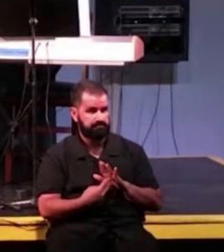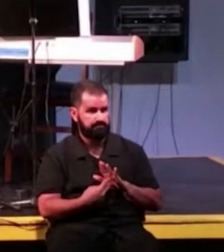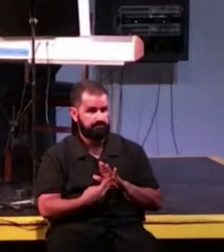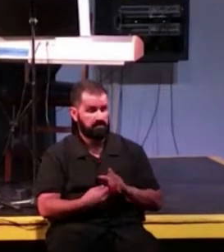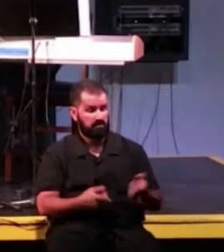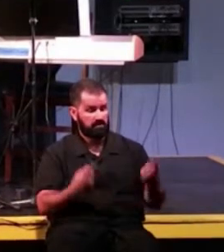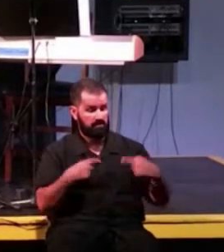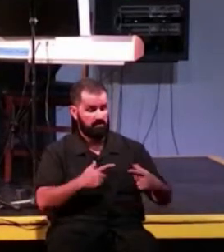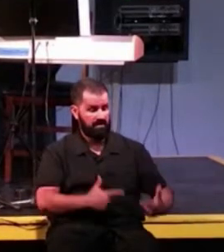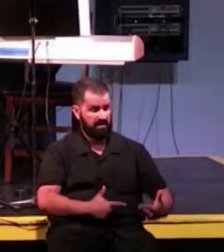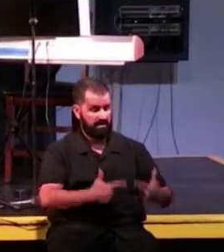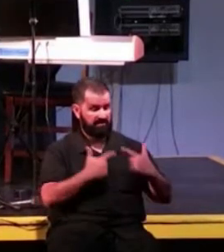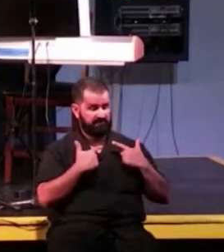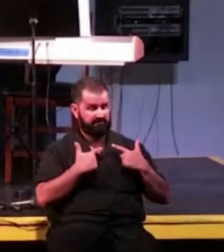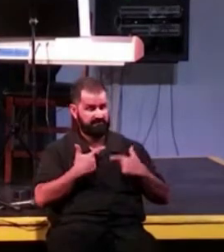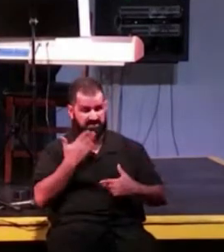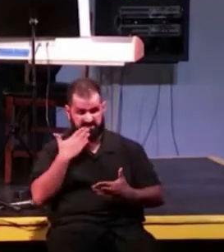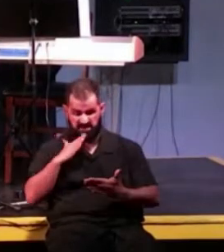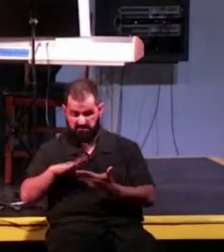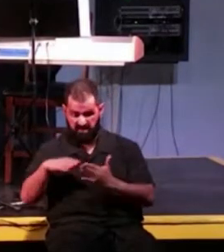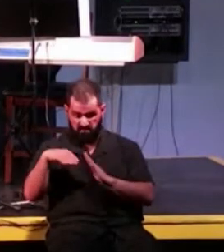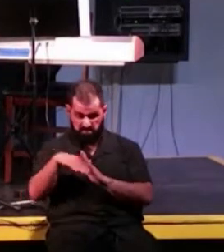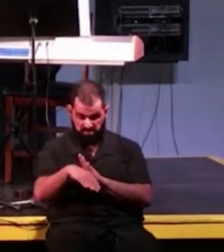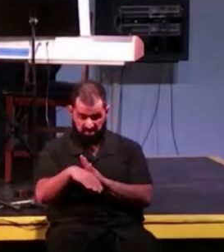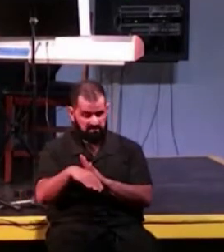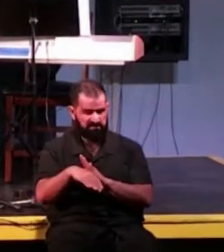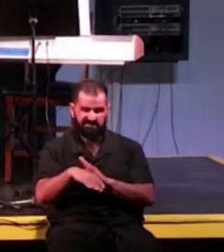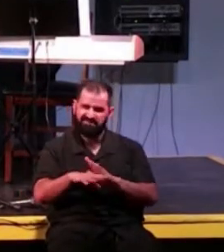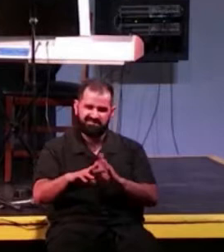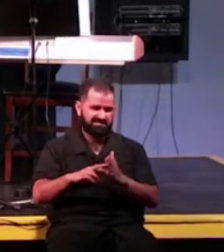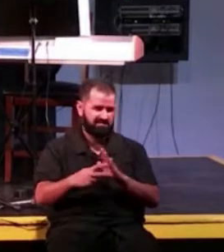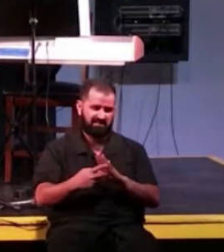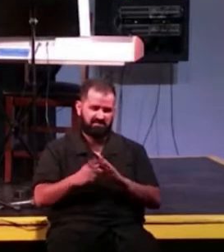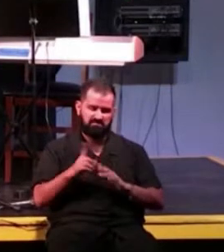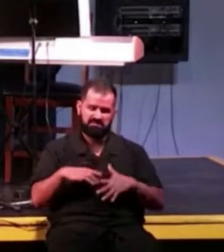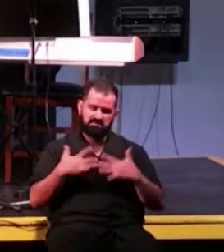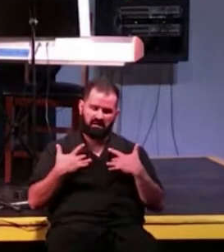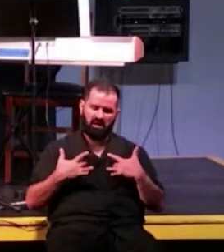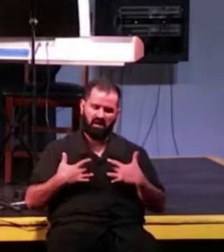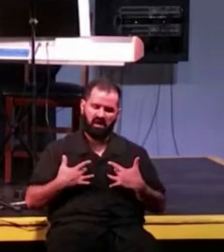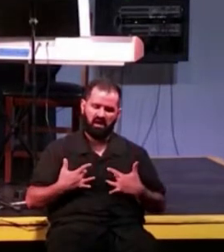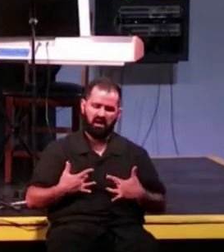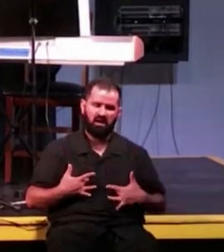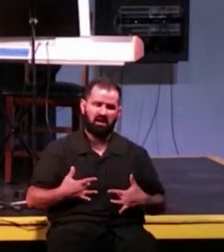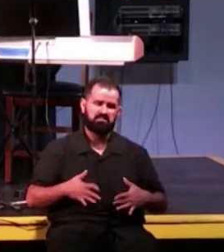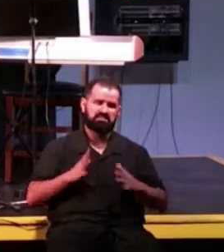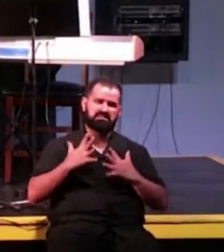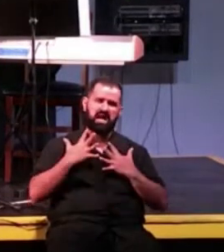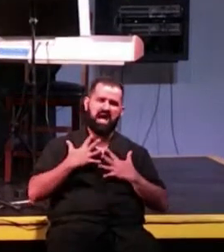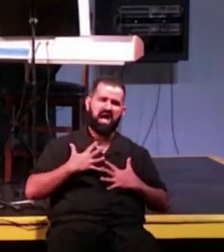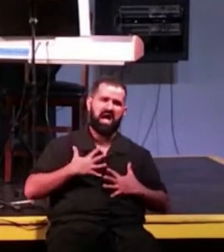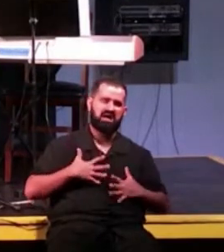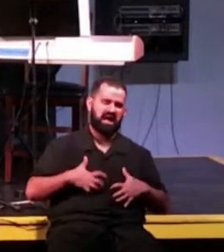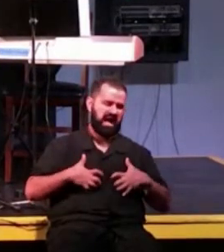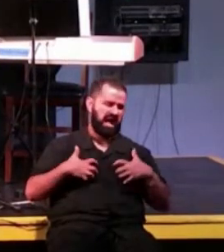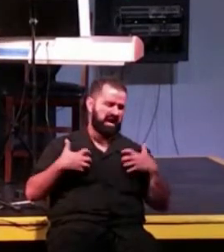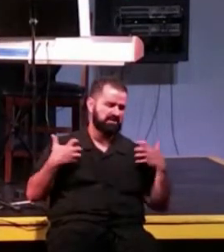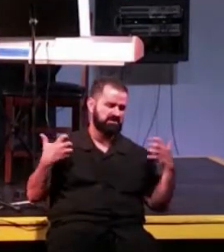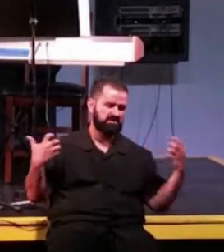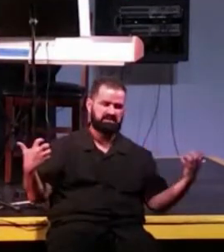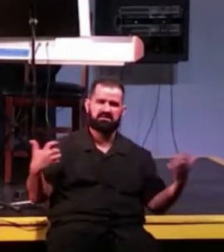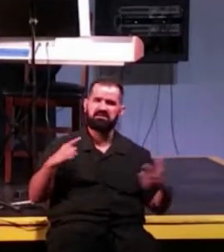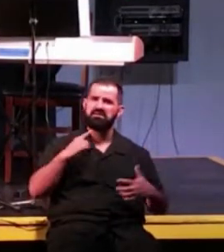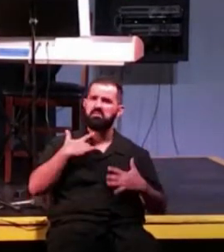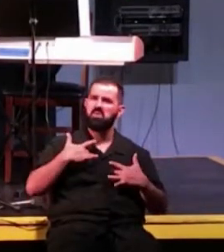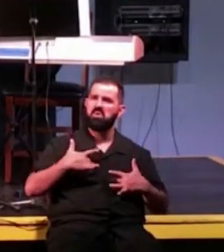when times are bad in your life, it doesn't mean be miserable. Be sad, be angry, be depressed, be